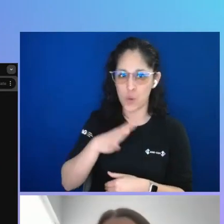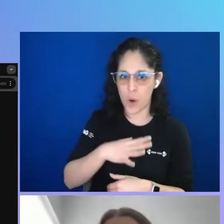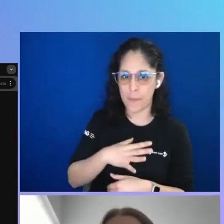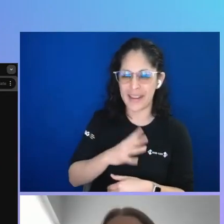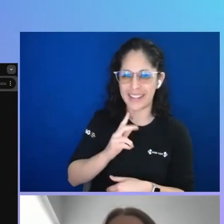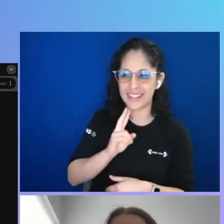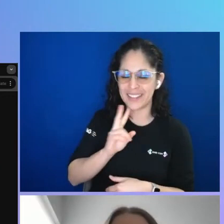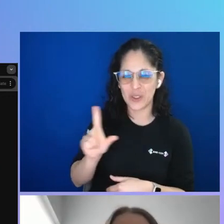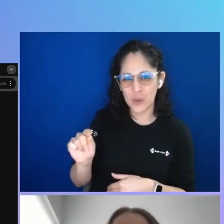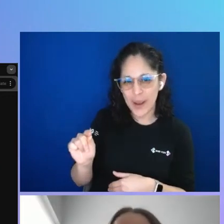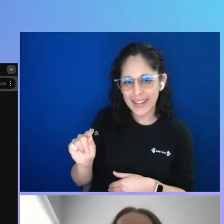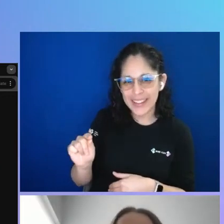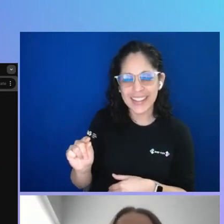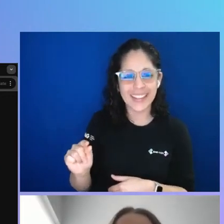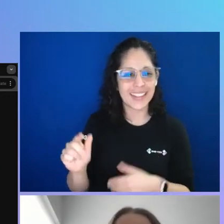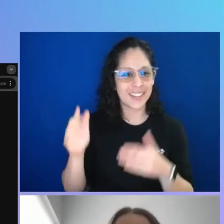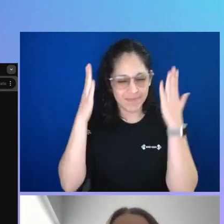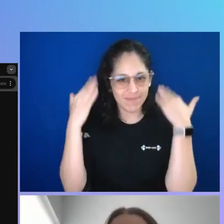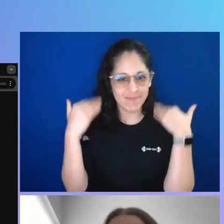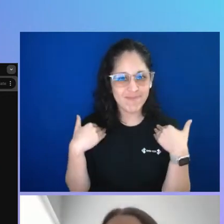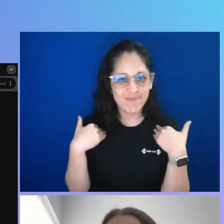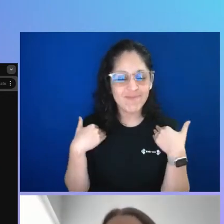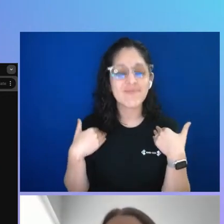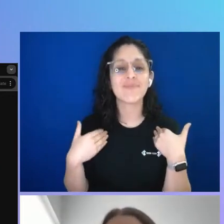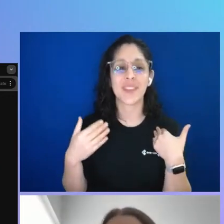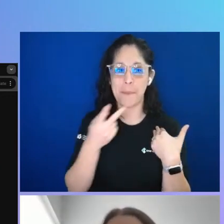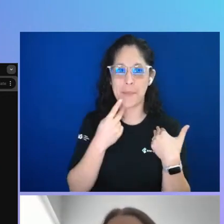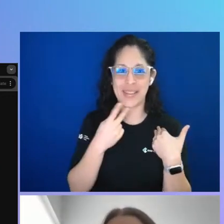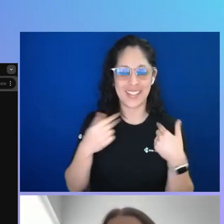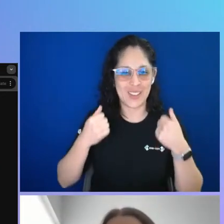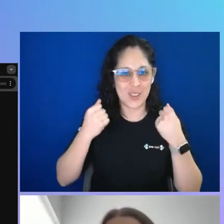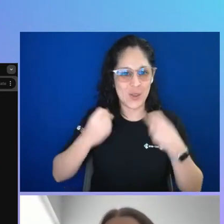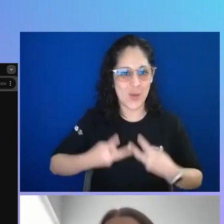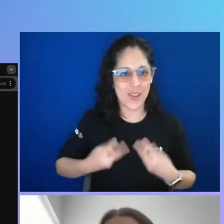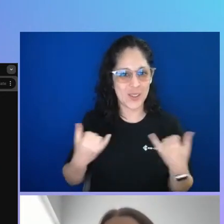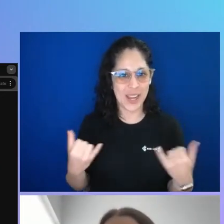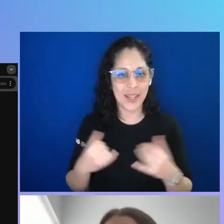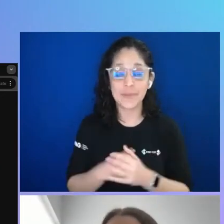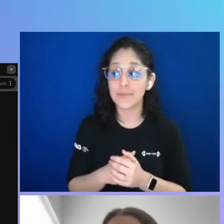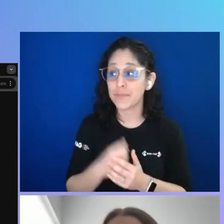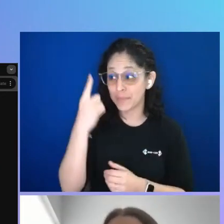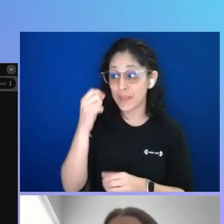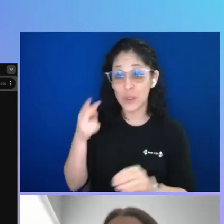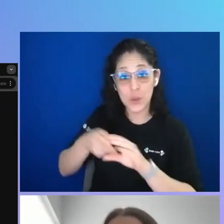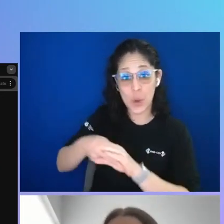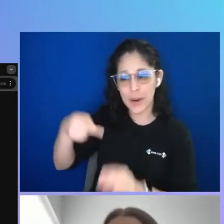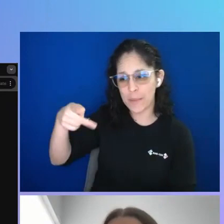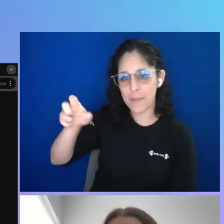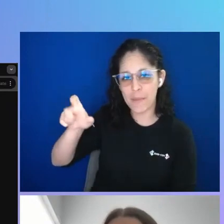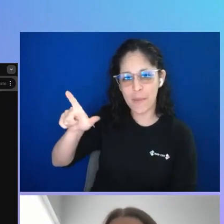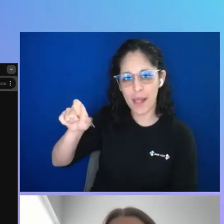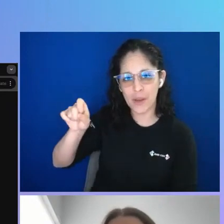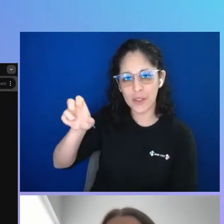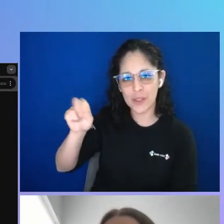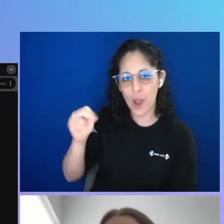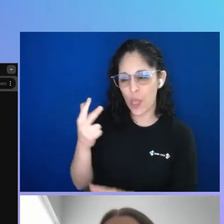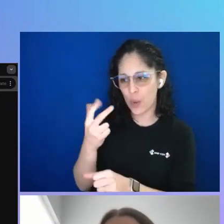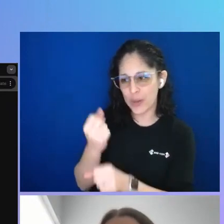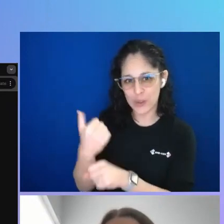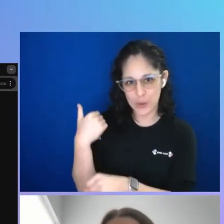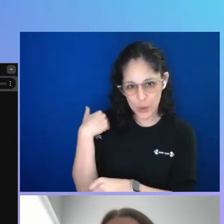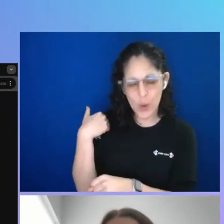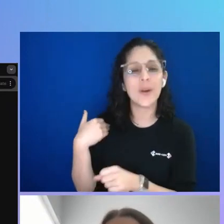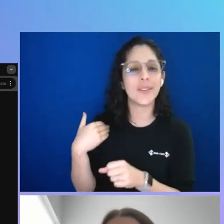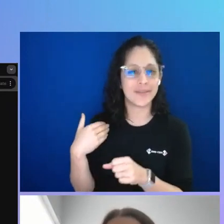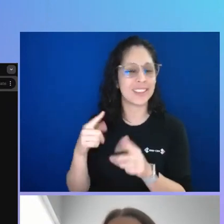pink sweater today. So just some context on myself. I joined Peloton about 3 years ago, originally as a research